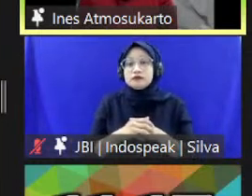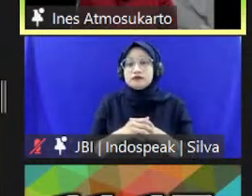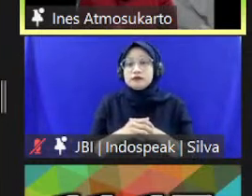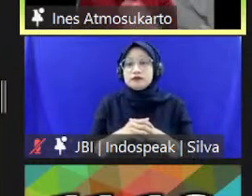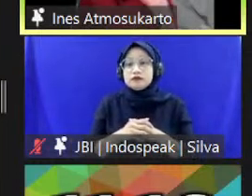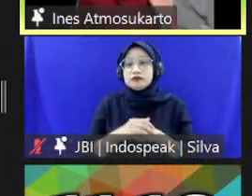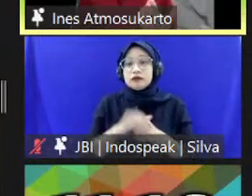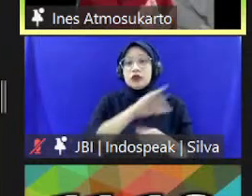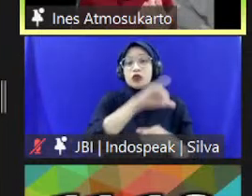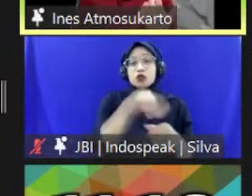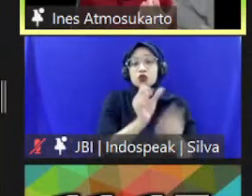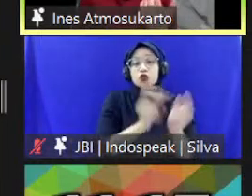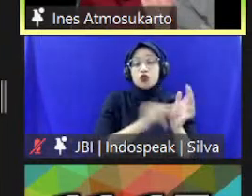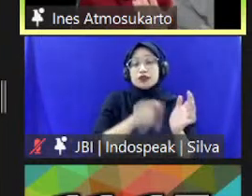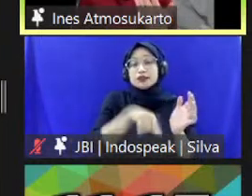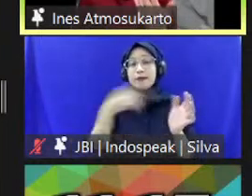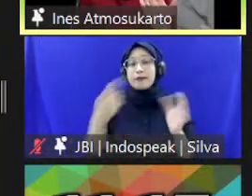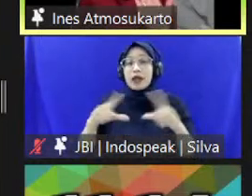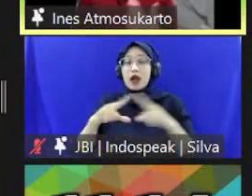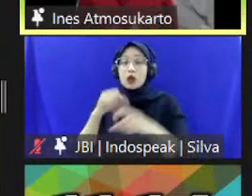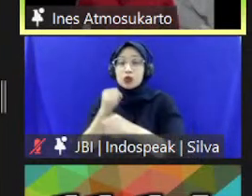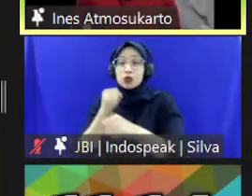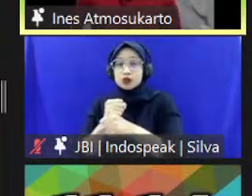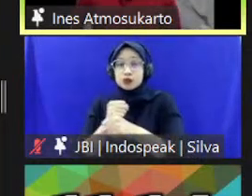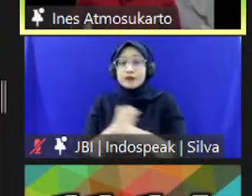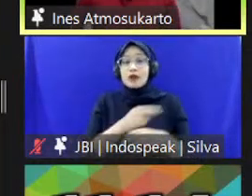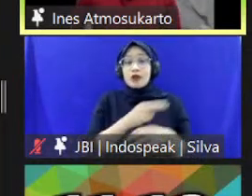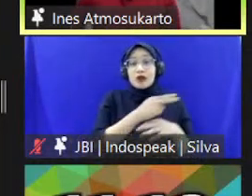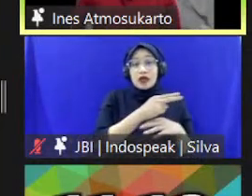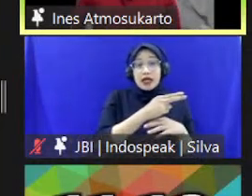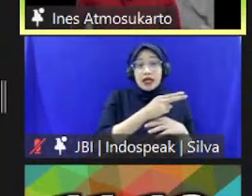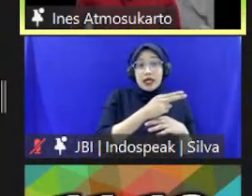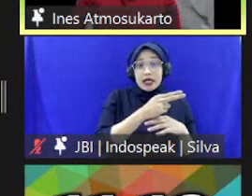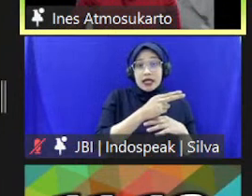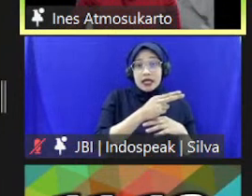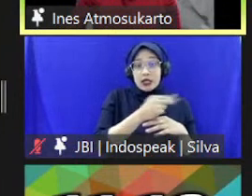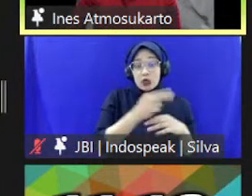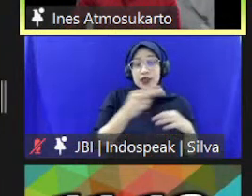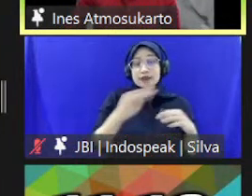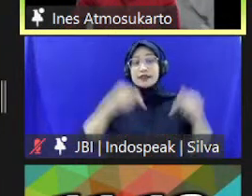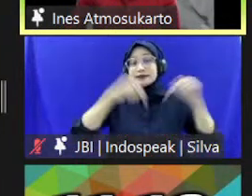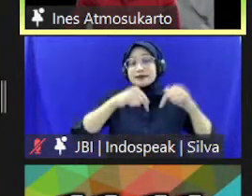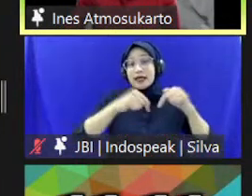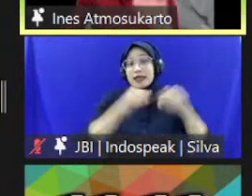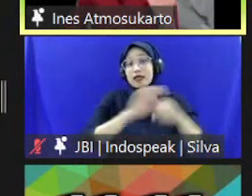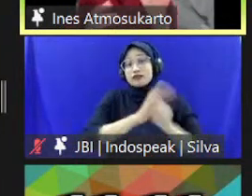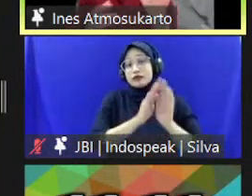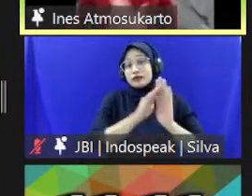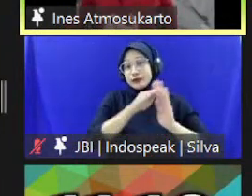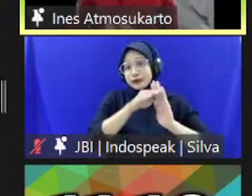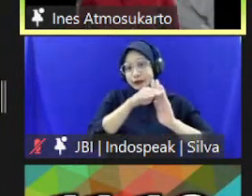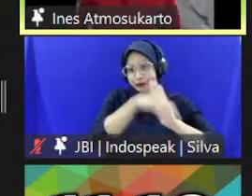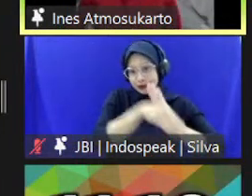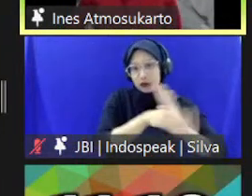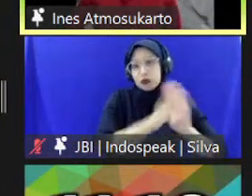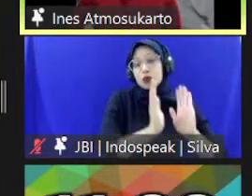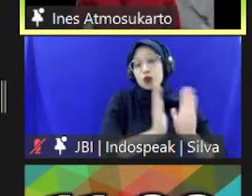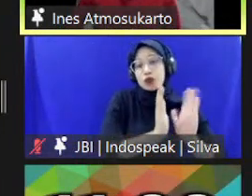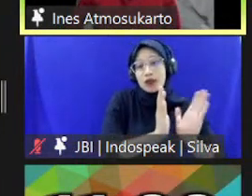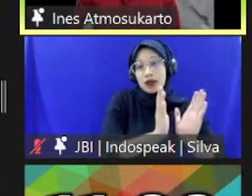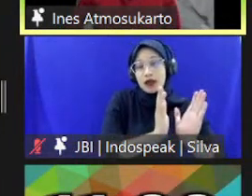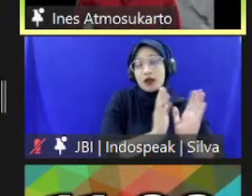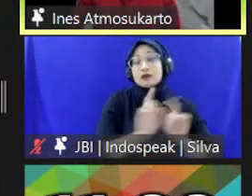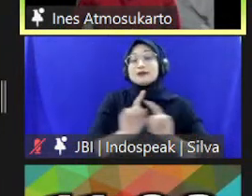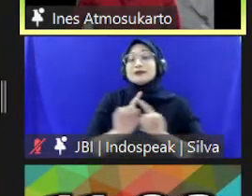to August. But while Indonesia's cases have declined, so Indonesia here is in red, like the UK is